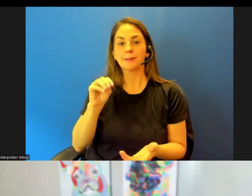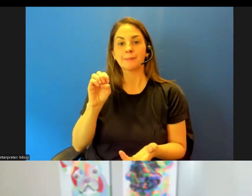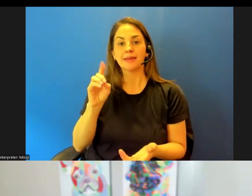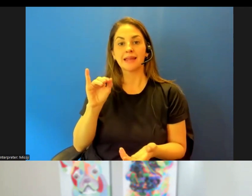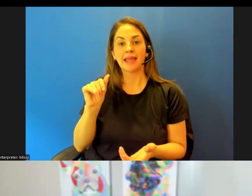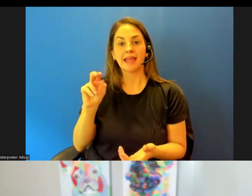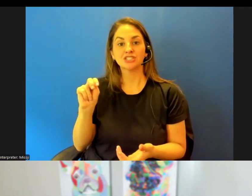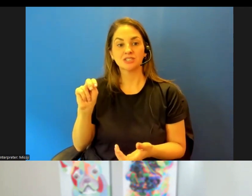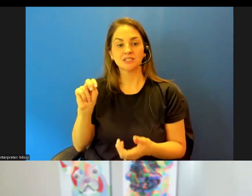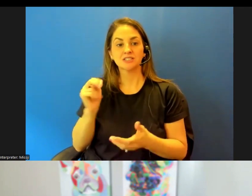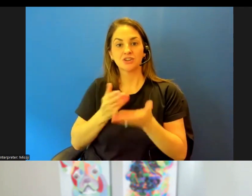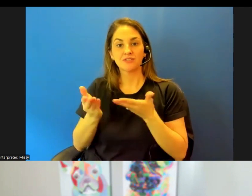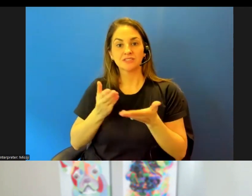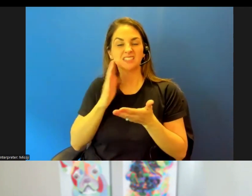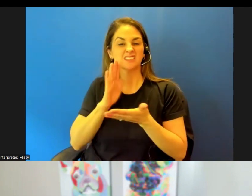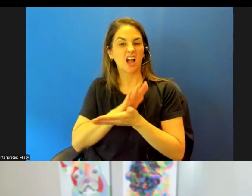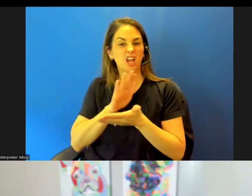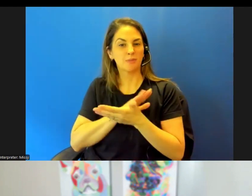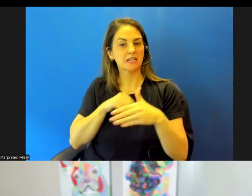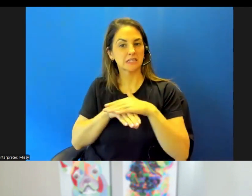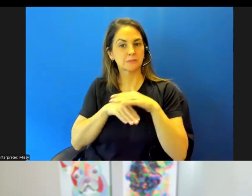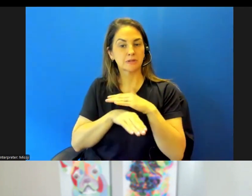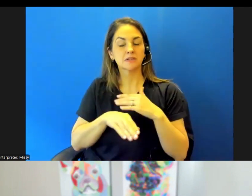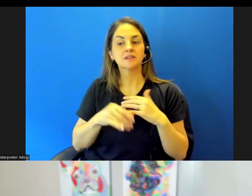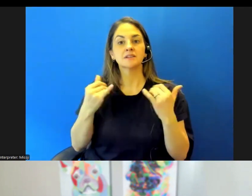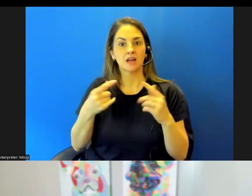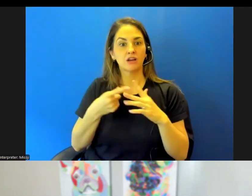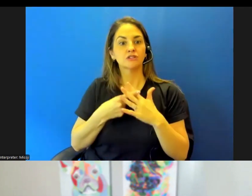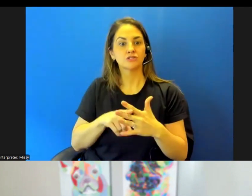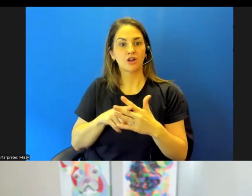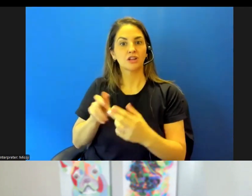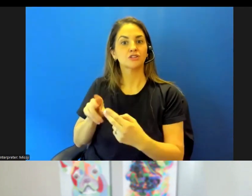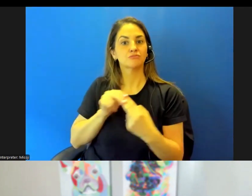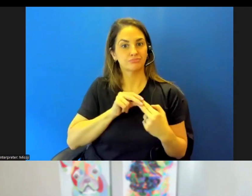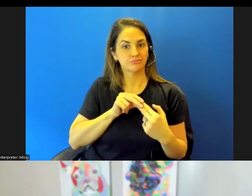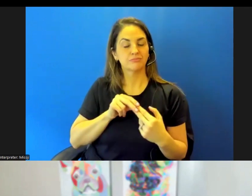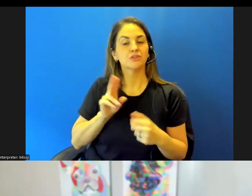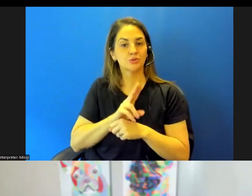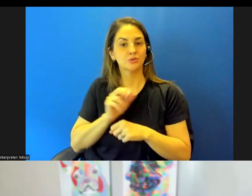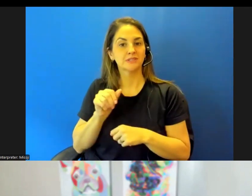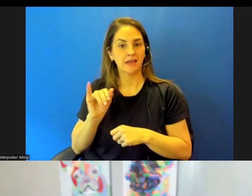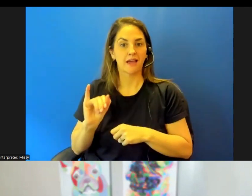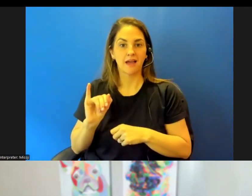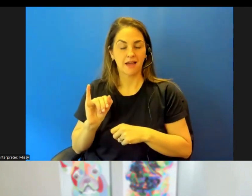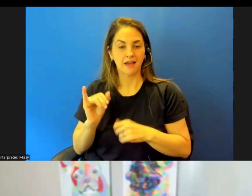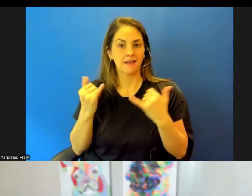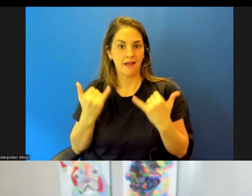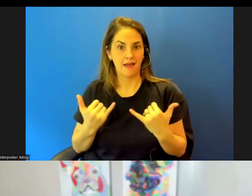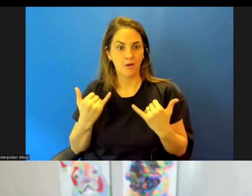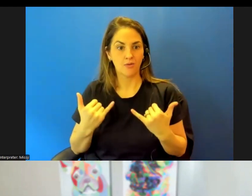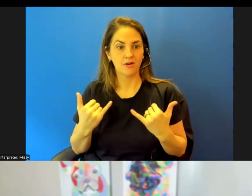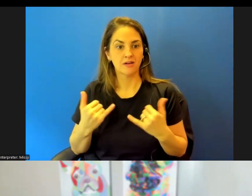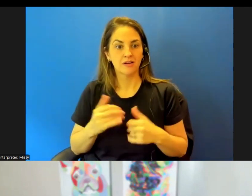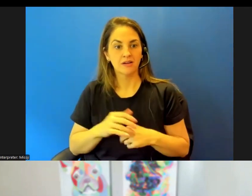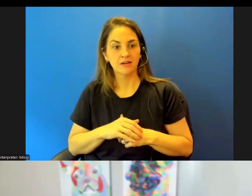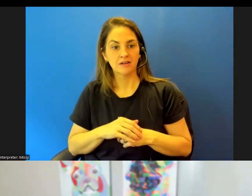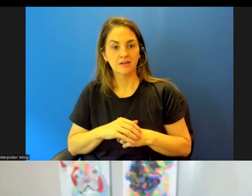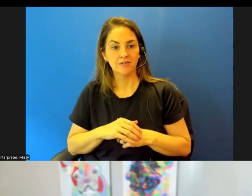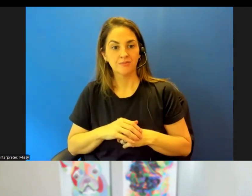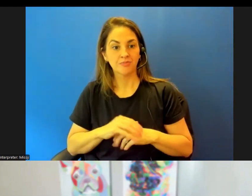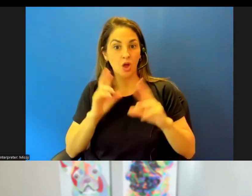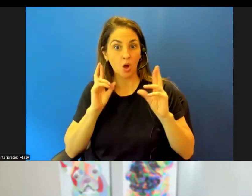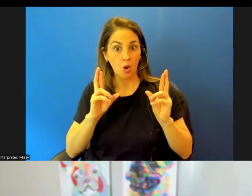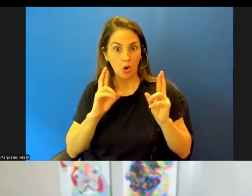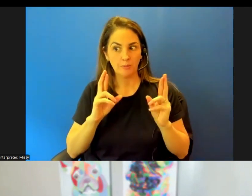document accessibility, as one example, are starting to leverage AI in their own workflows and tools with the hope that